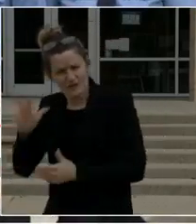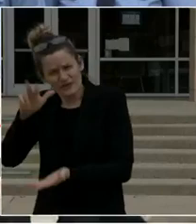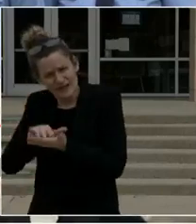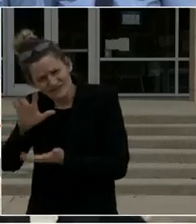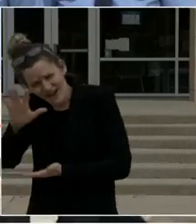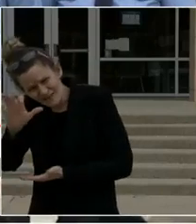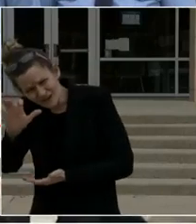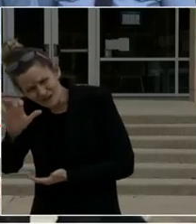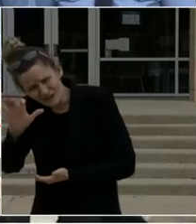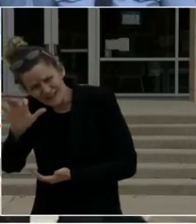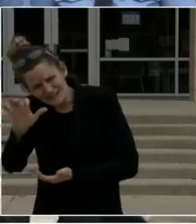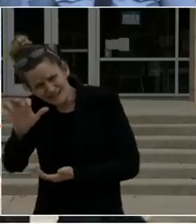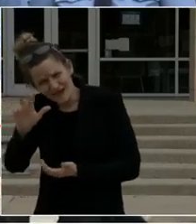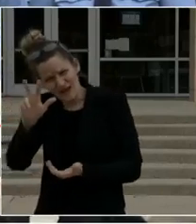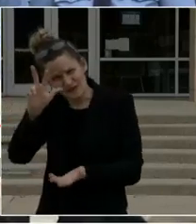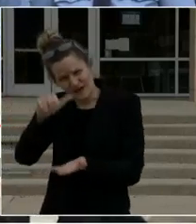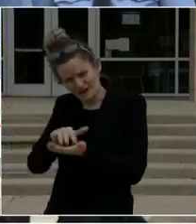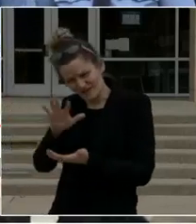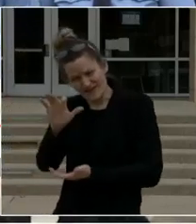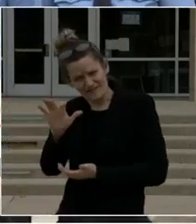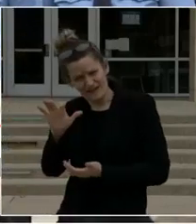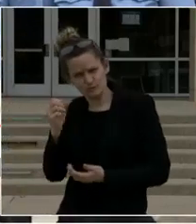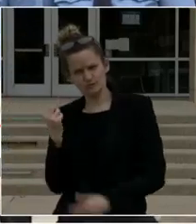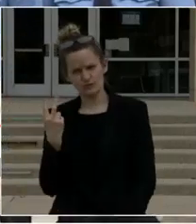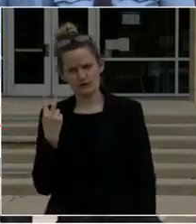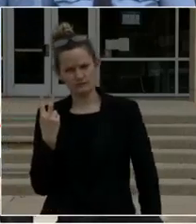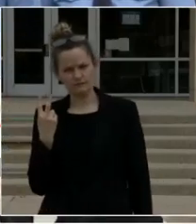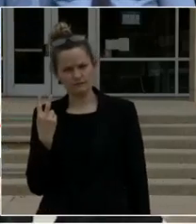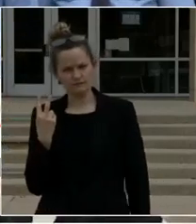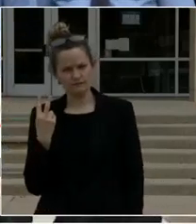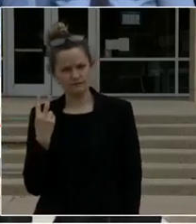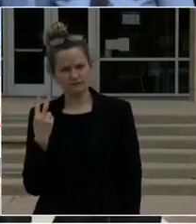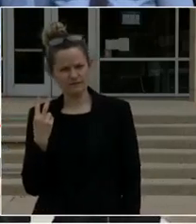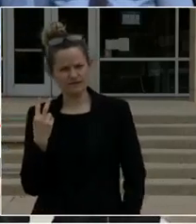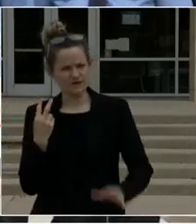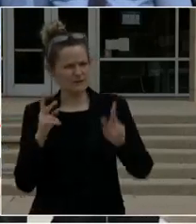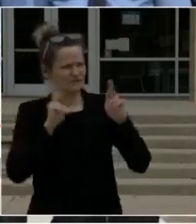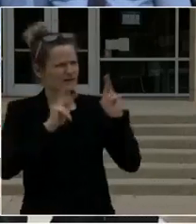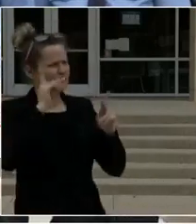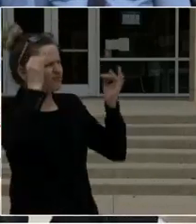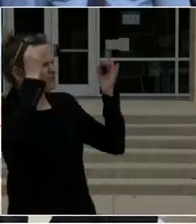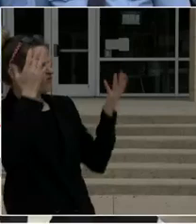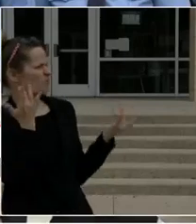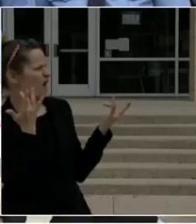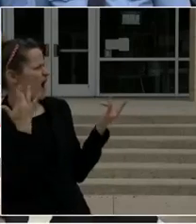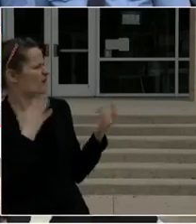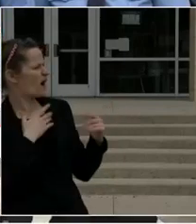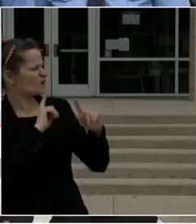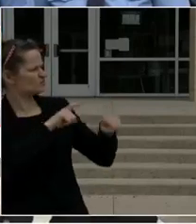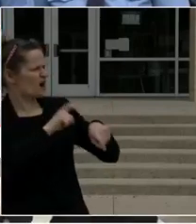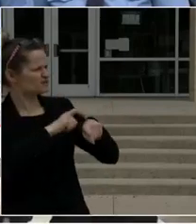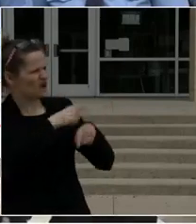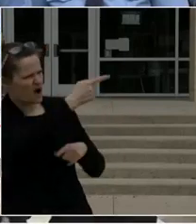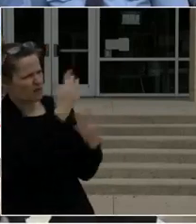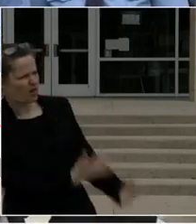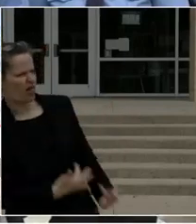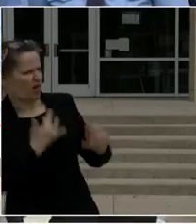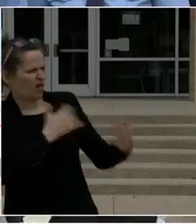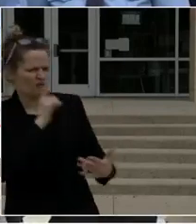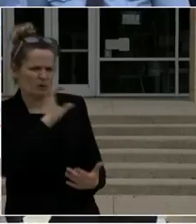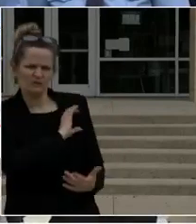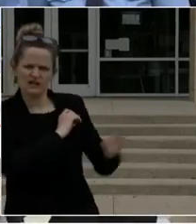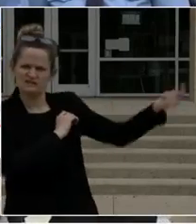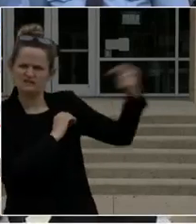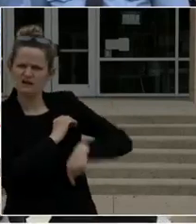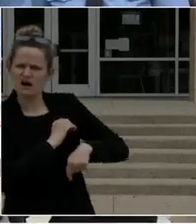3512 is where we are now, and you know, people are wondering why response times and so forth are going up. There are real issues there. I